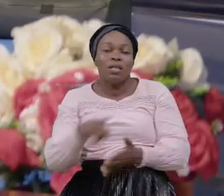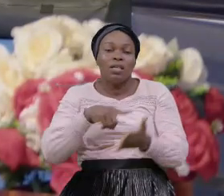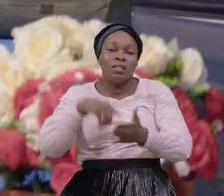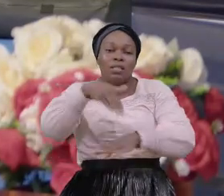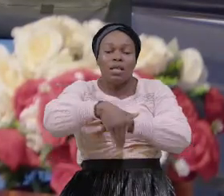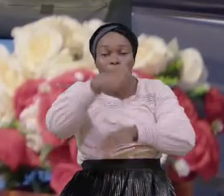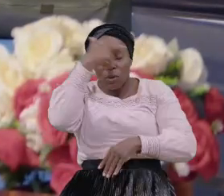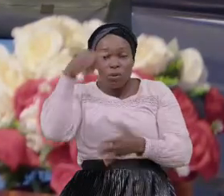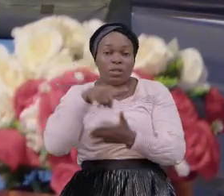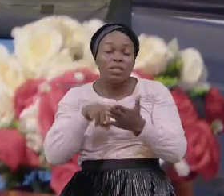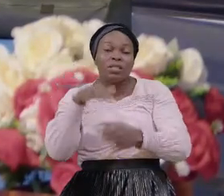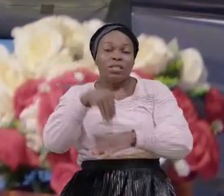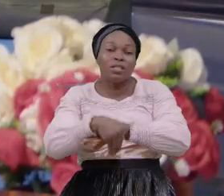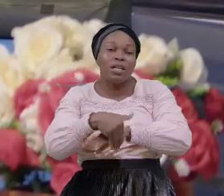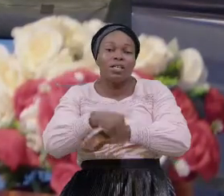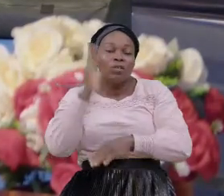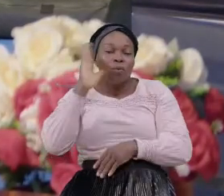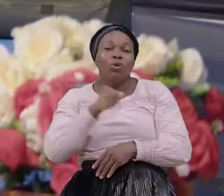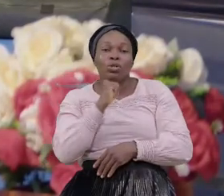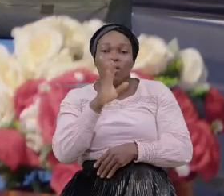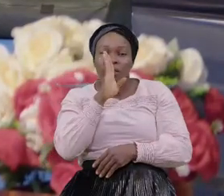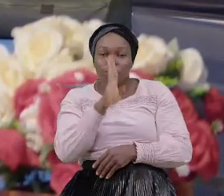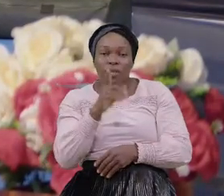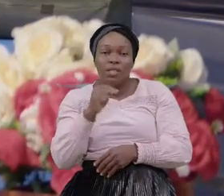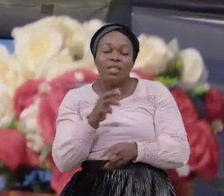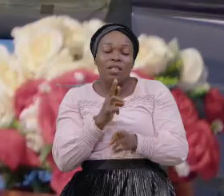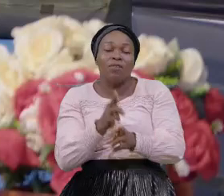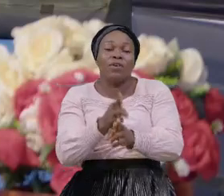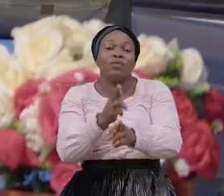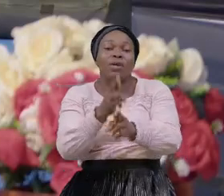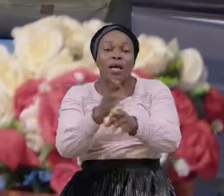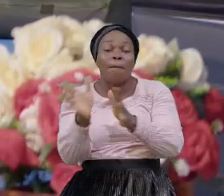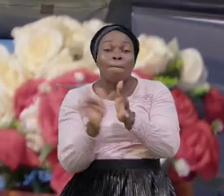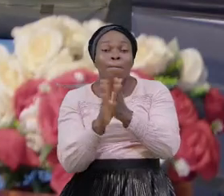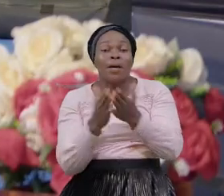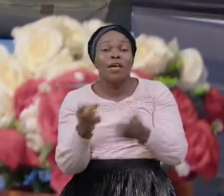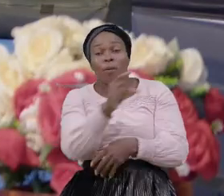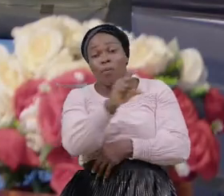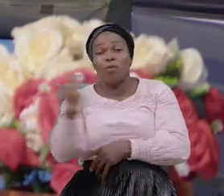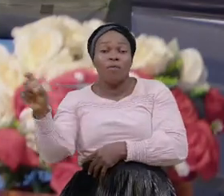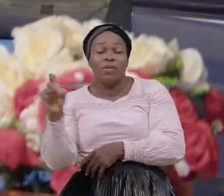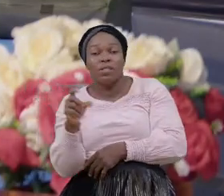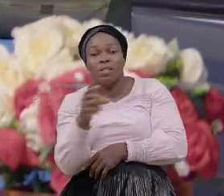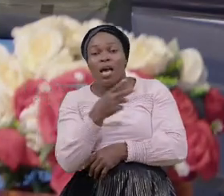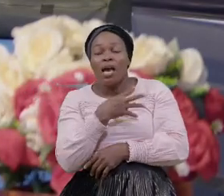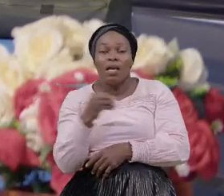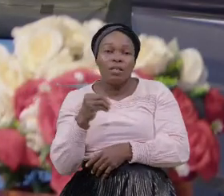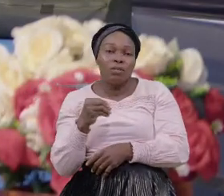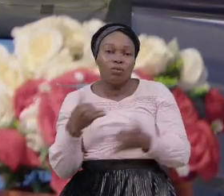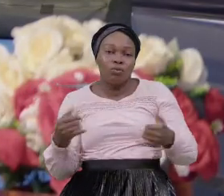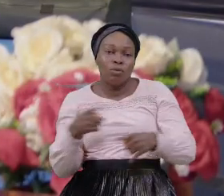regular Bible verse explanation only on the narrow sense. Today, we broaden